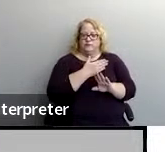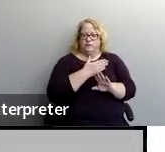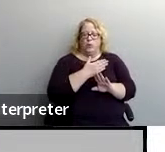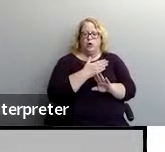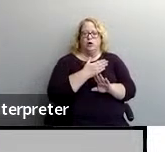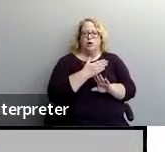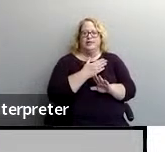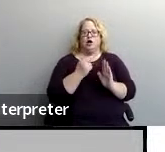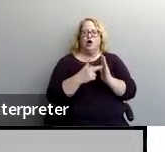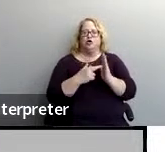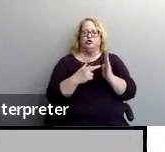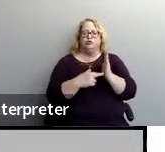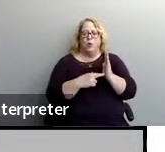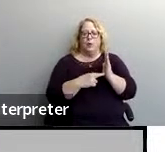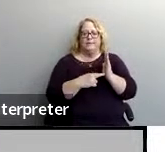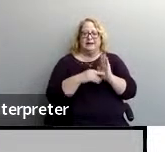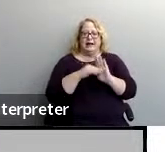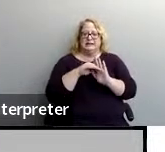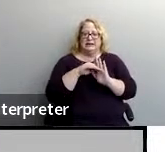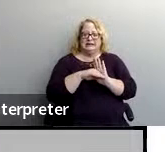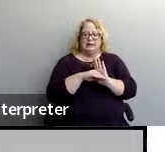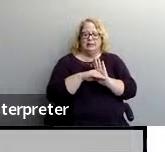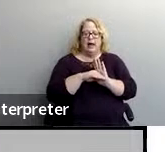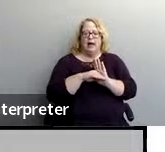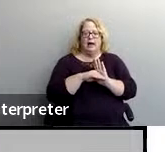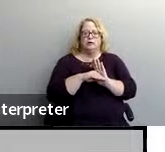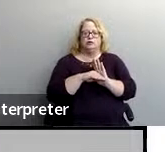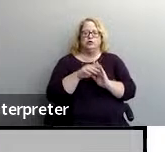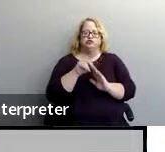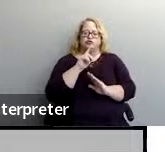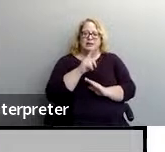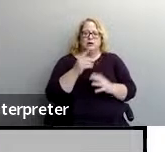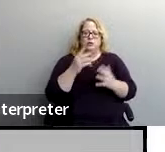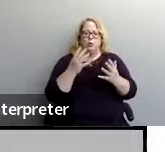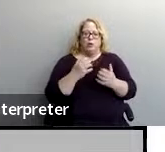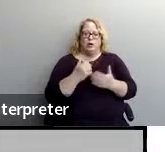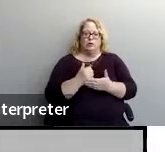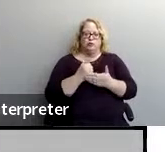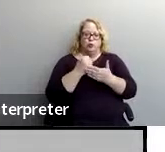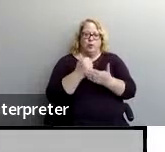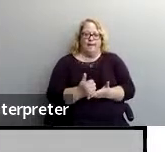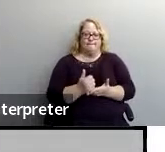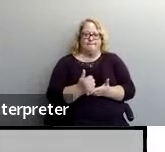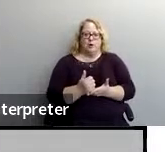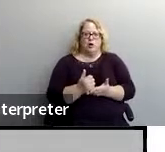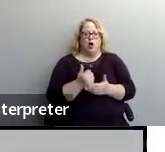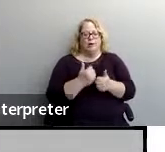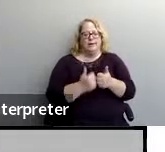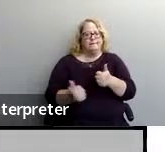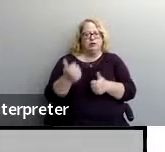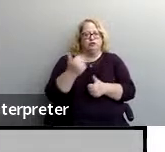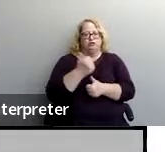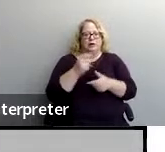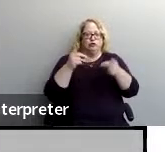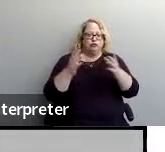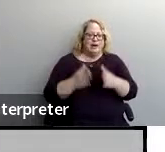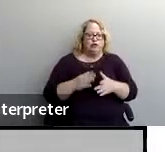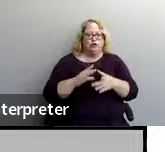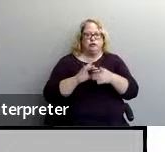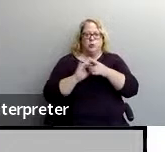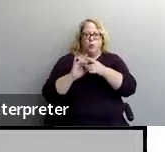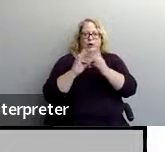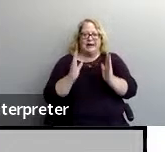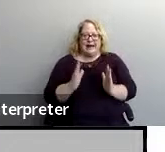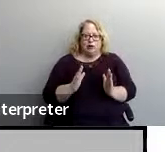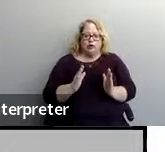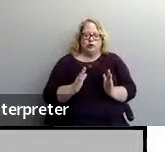that our enrollment is at a decline. And so we're really wanting to help our administrators, our directors and